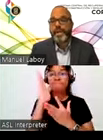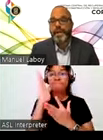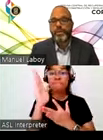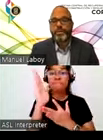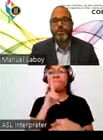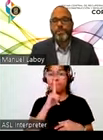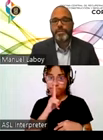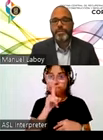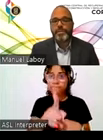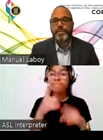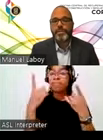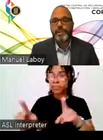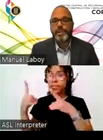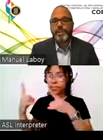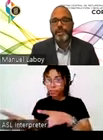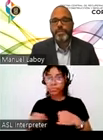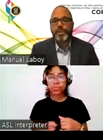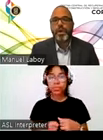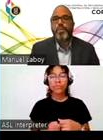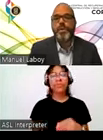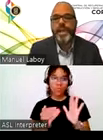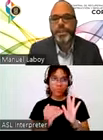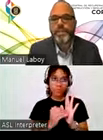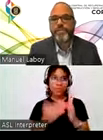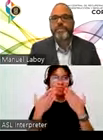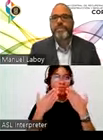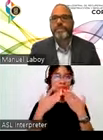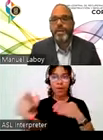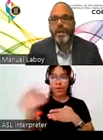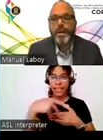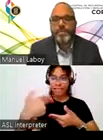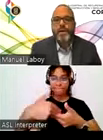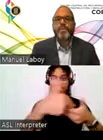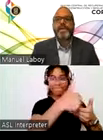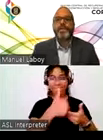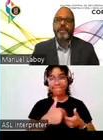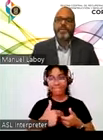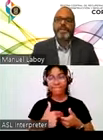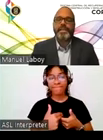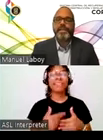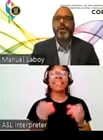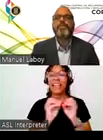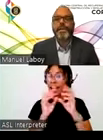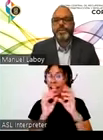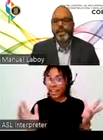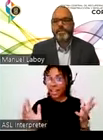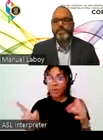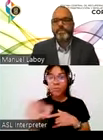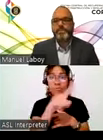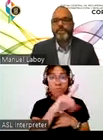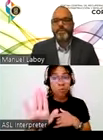thank again, you know, all the participants. There's no way we can achieve this by other means other than collaborating